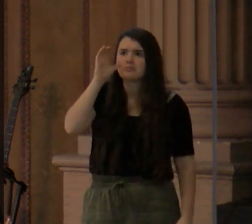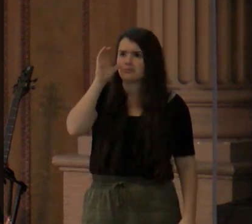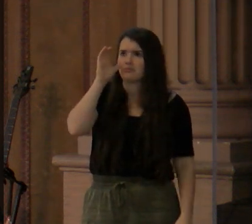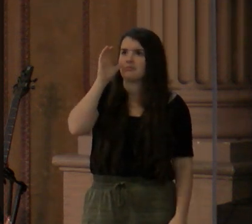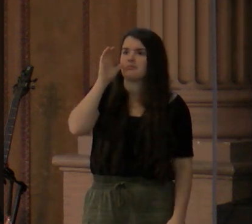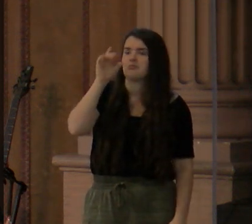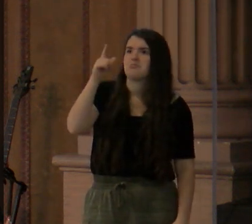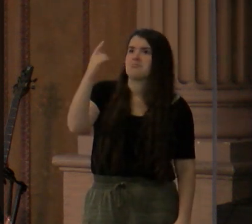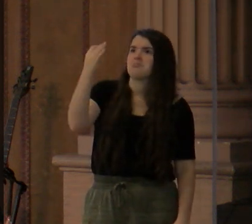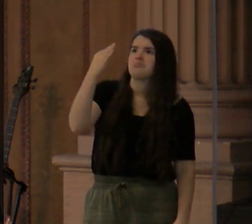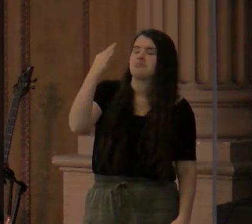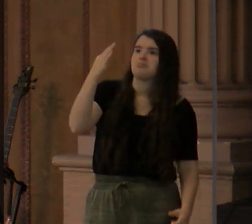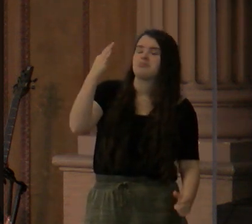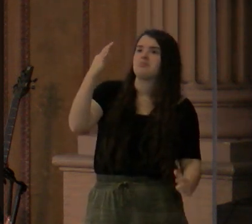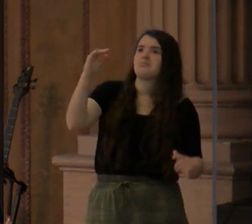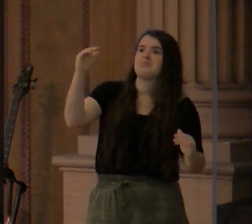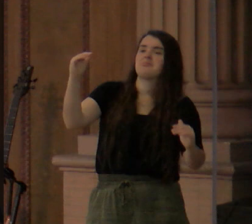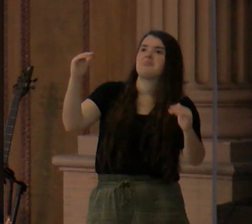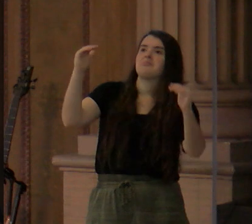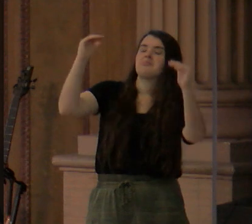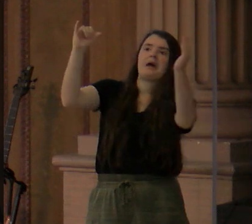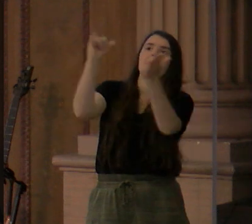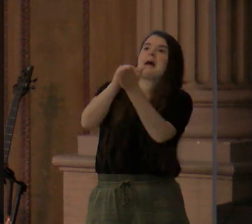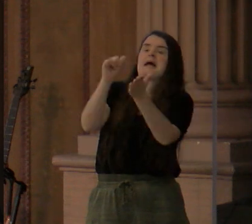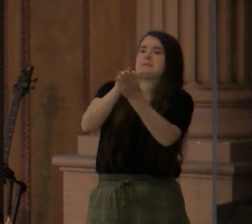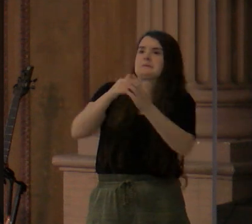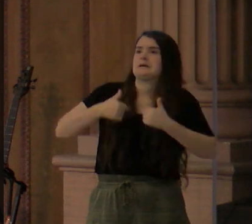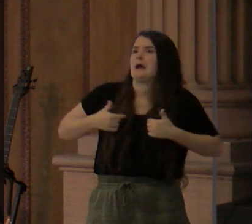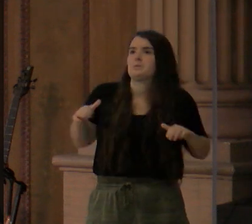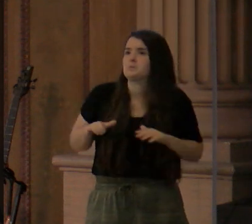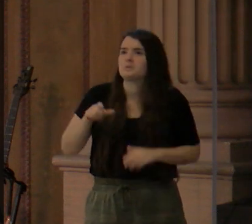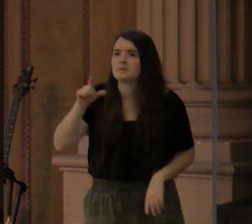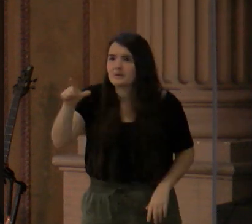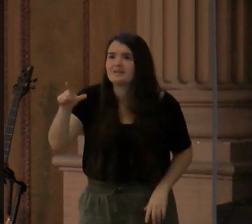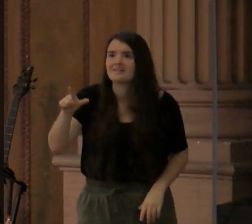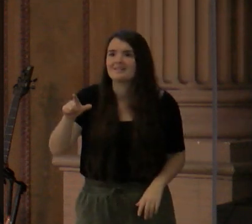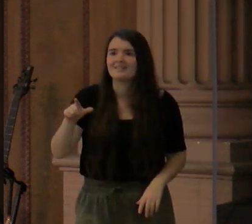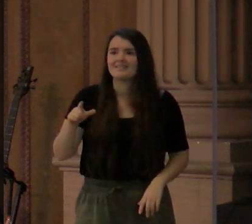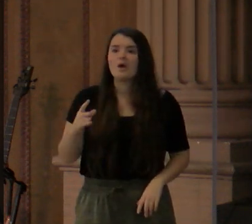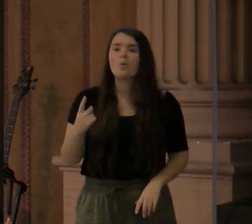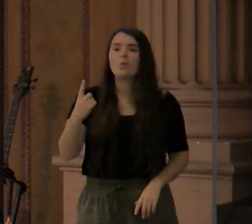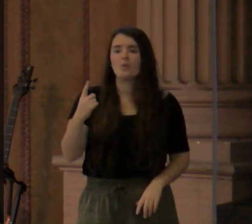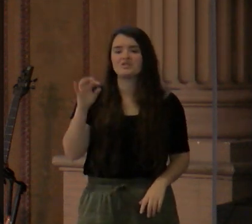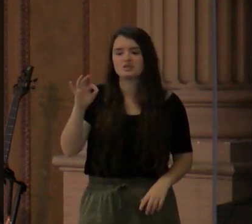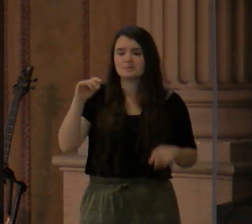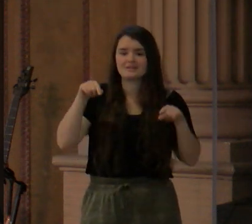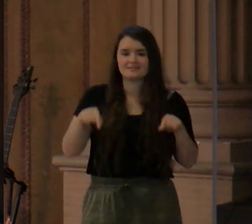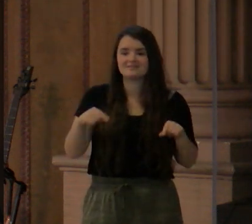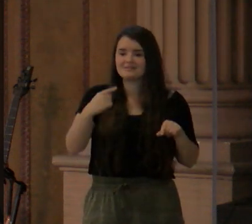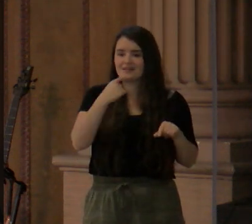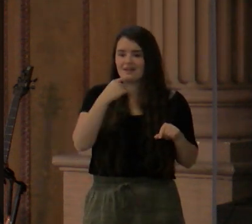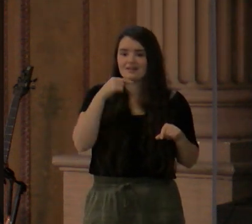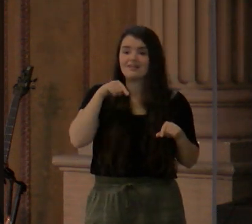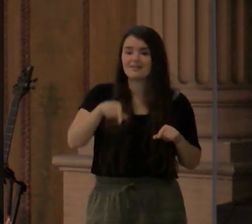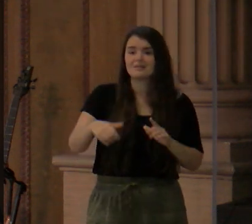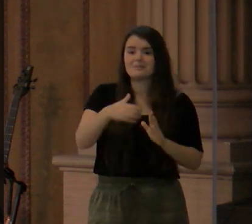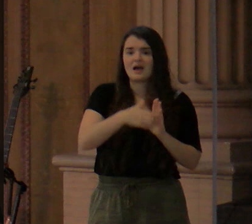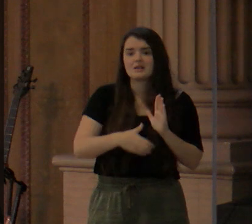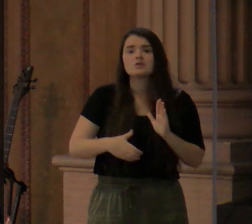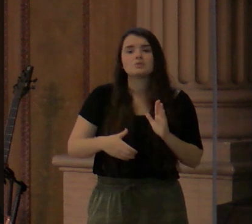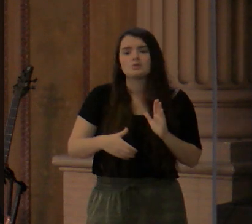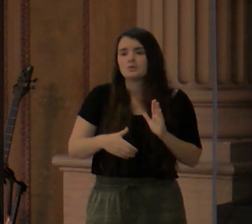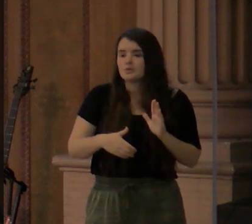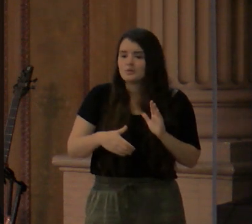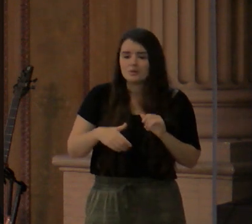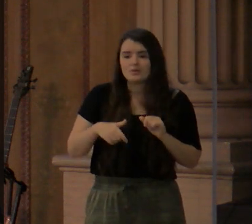One commentator said that this is the most amount of guilt in the fewest number of chapters in all of the Bible, because there are so many commands and such a high